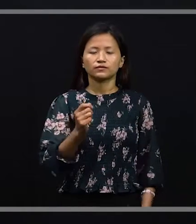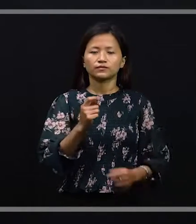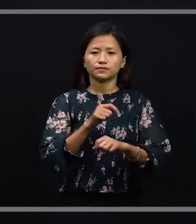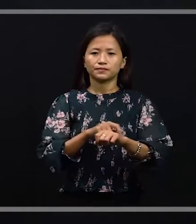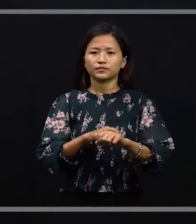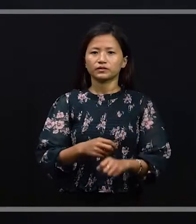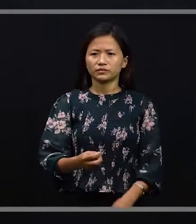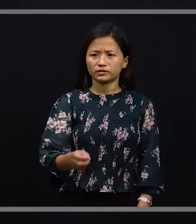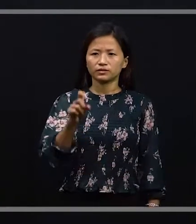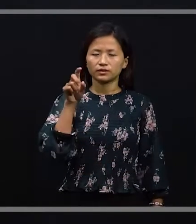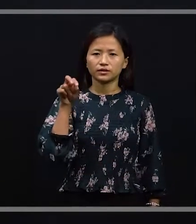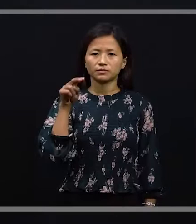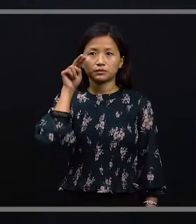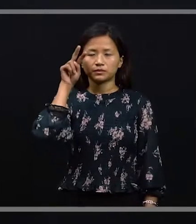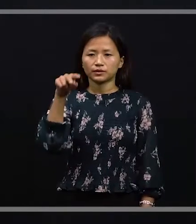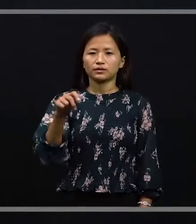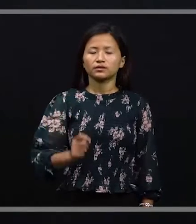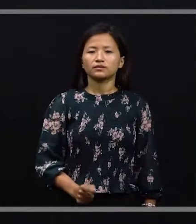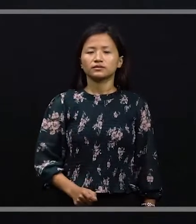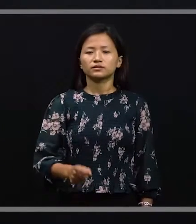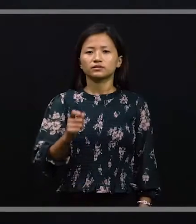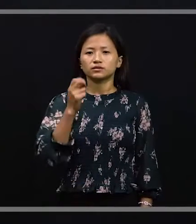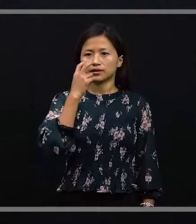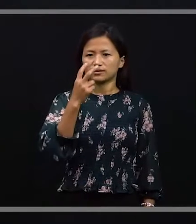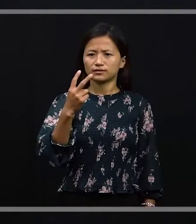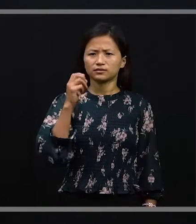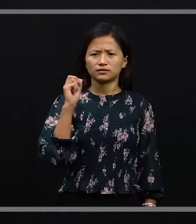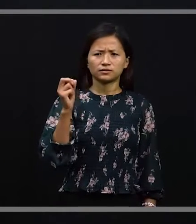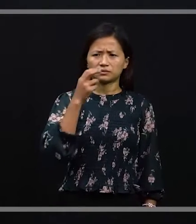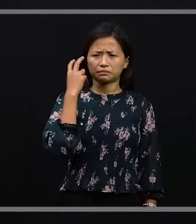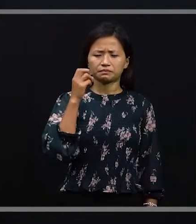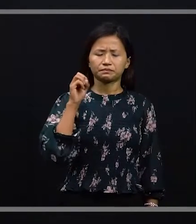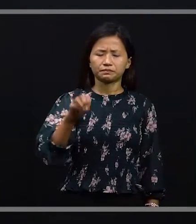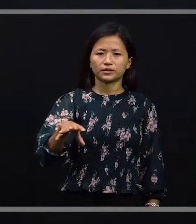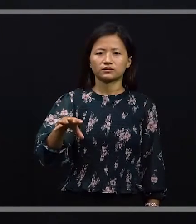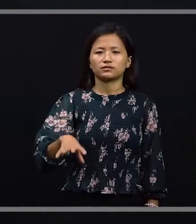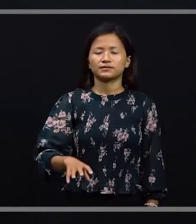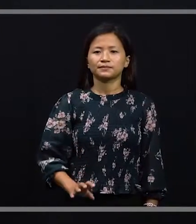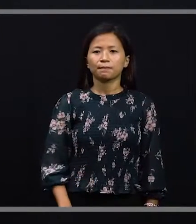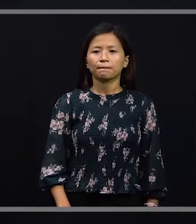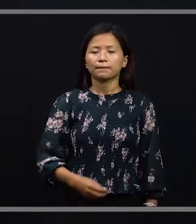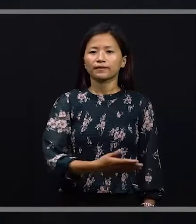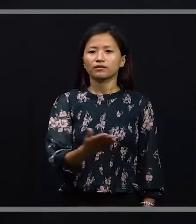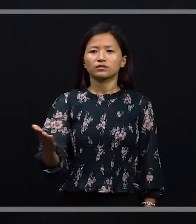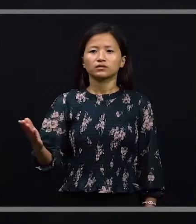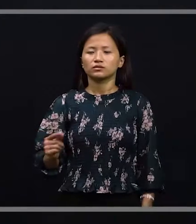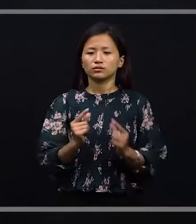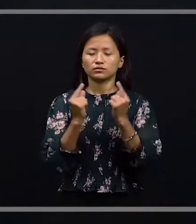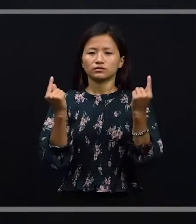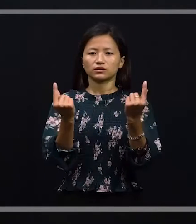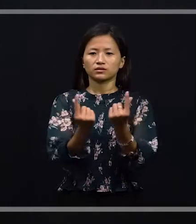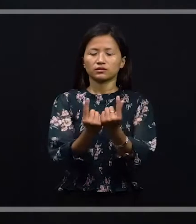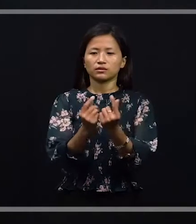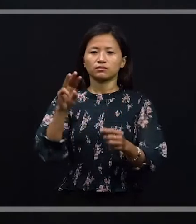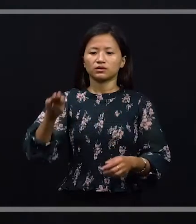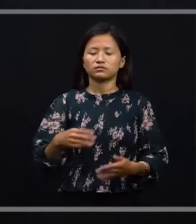caste system, because in the caste system there were so many discriminations and distinctions among their own people. So in a society also there